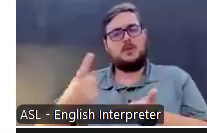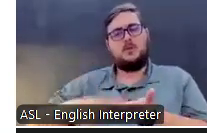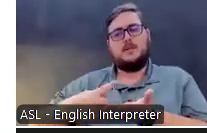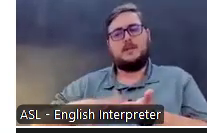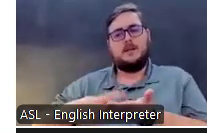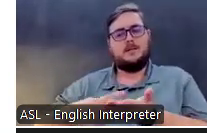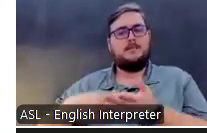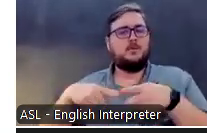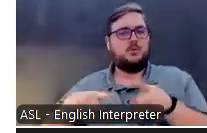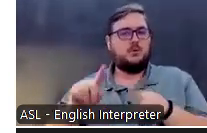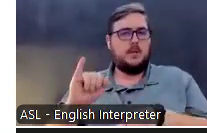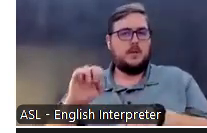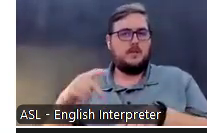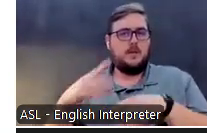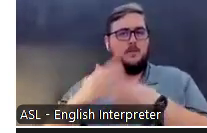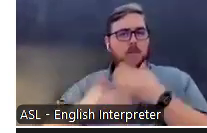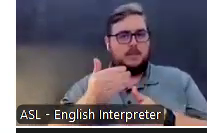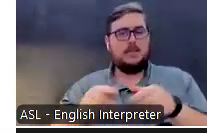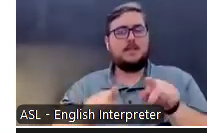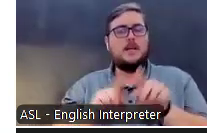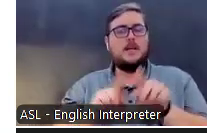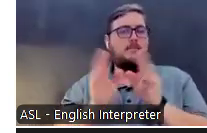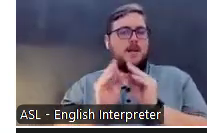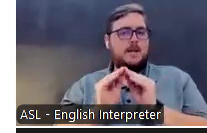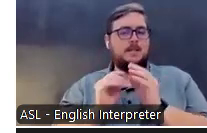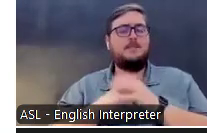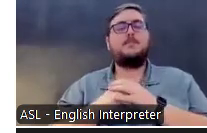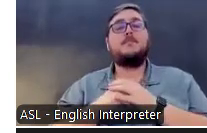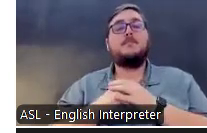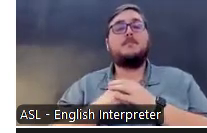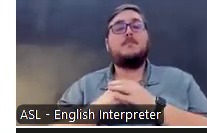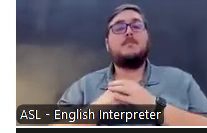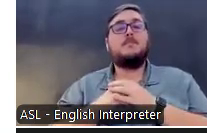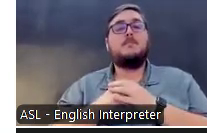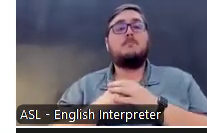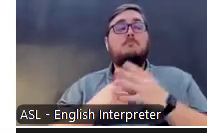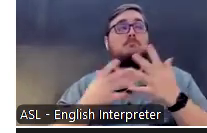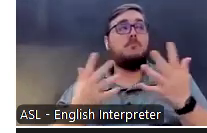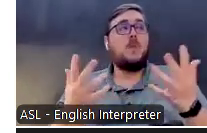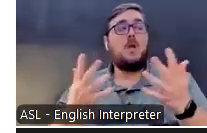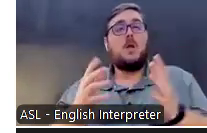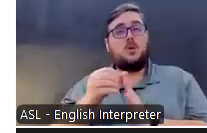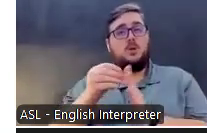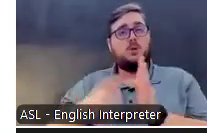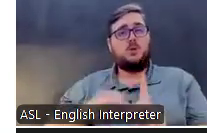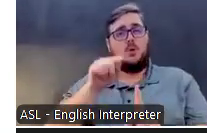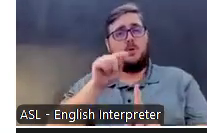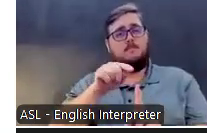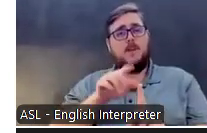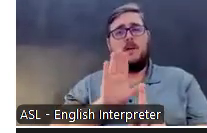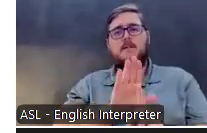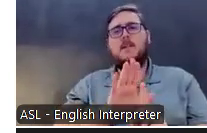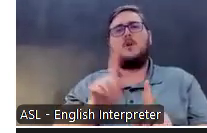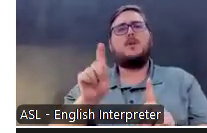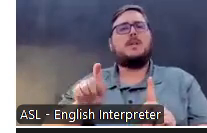IEP process and IEP meetings. What are the student's needs? AT should